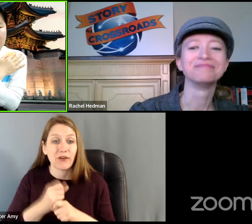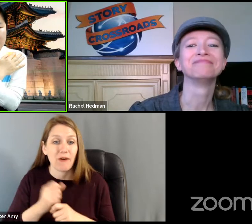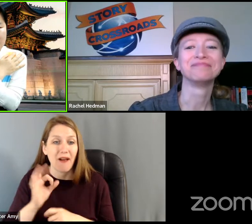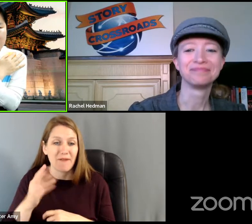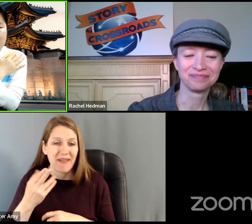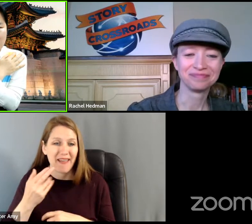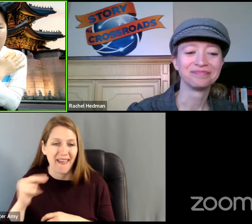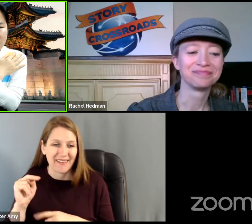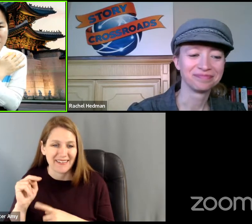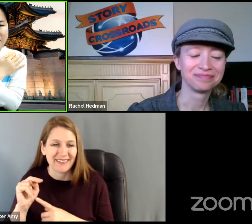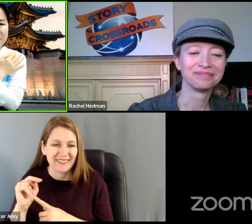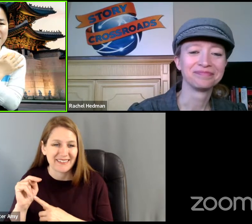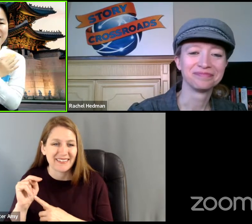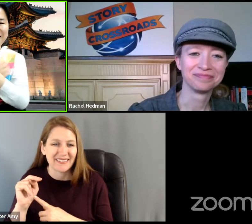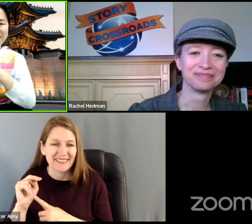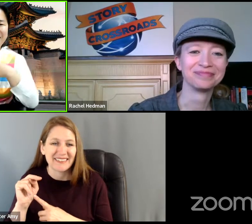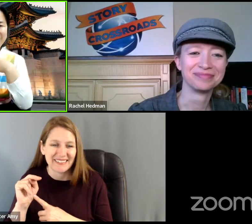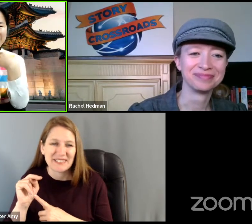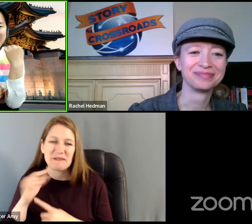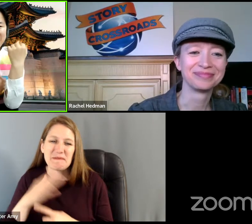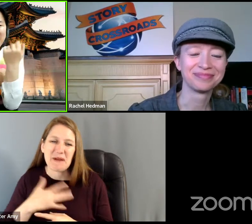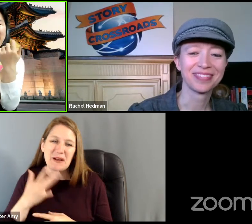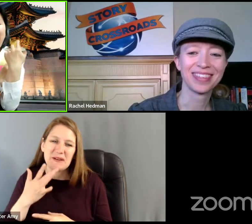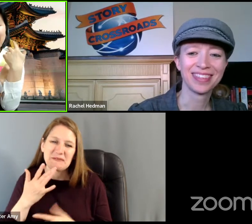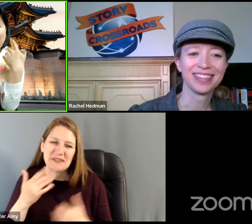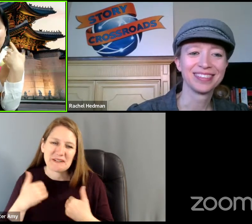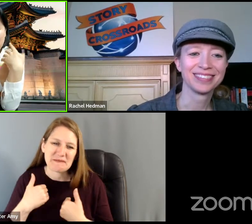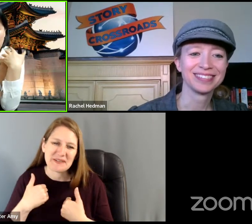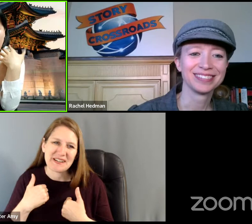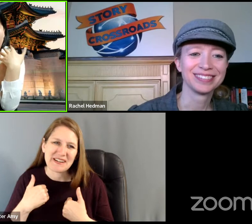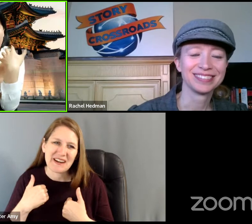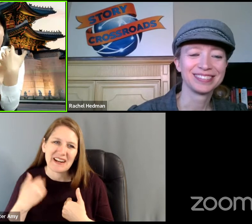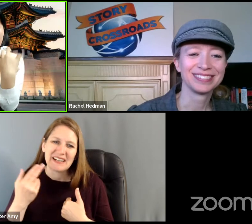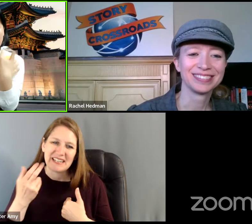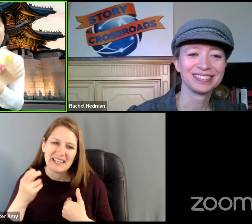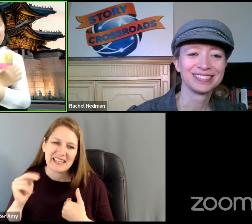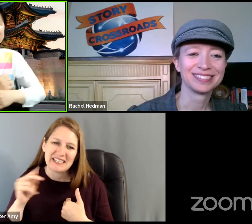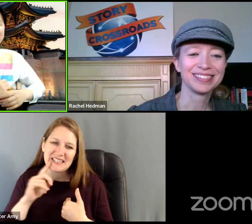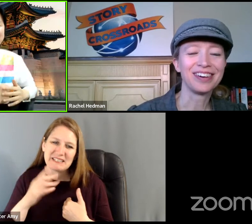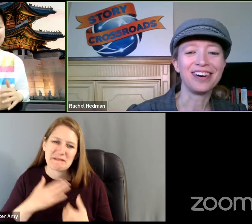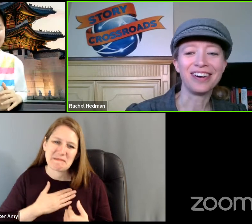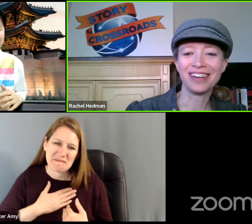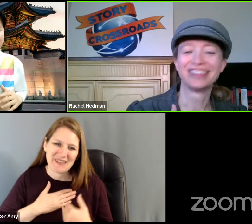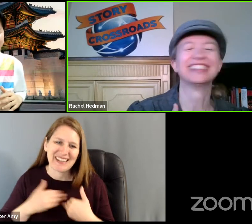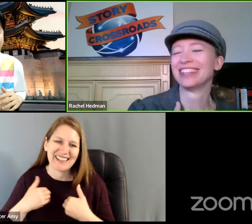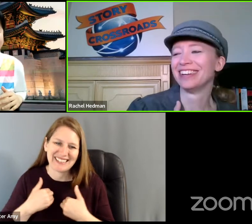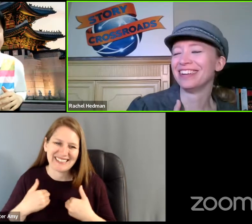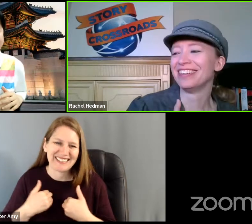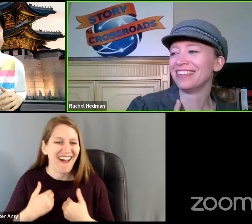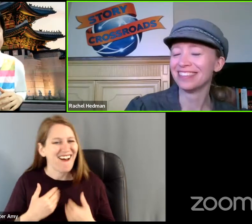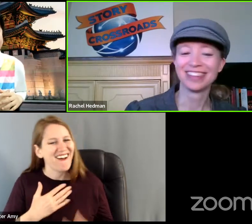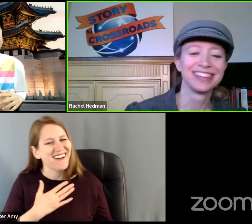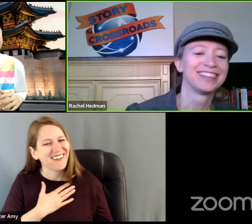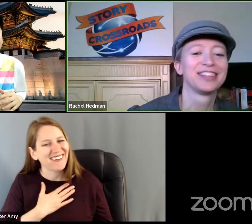hen. The hen, yeah. Hen is my animal. Aw.